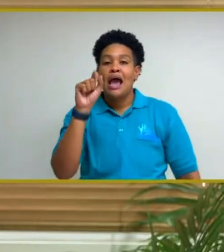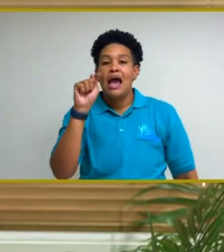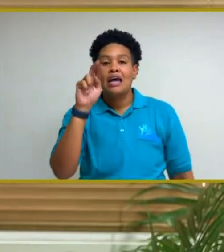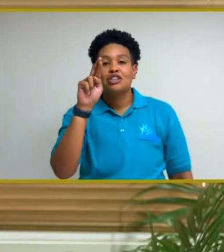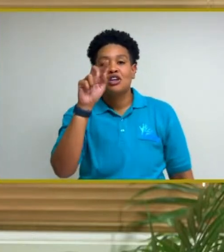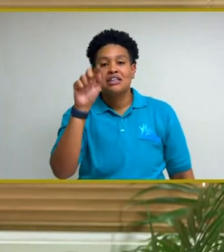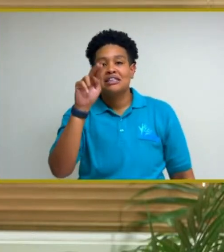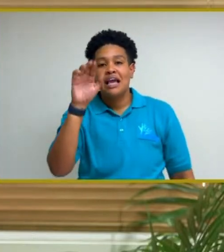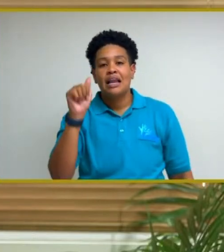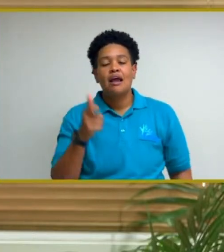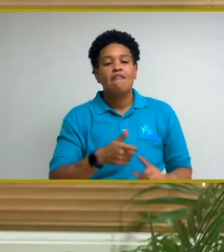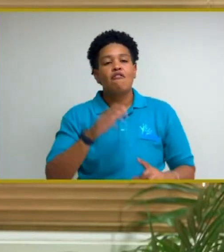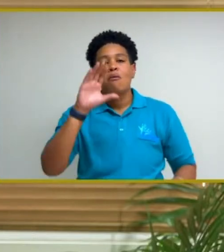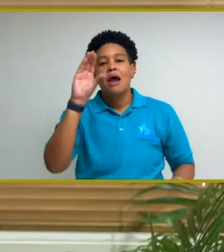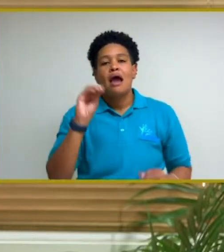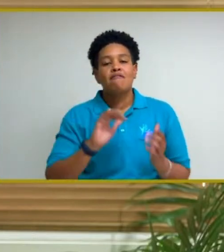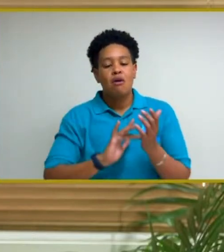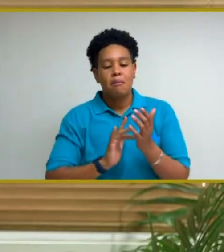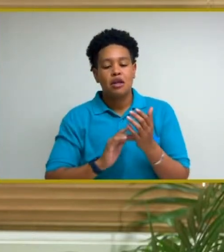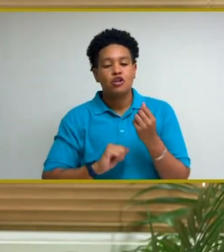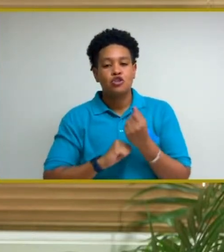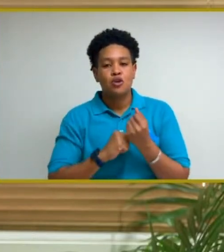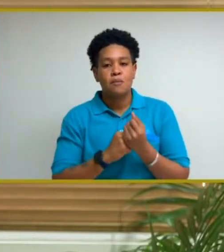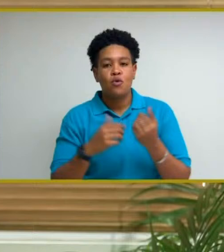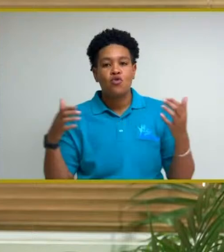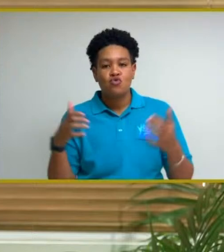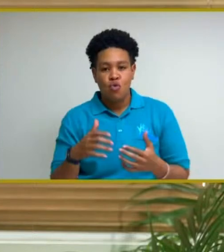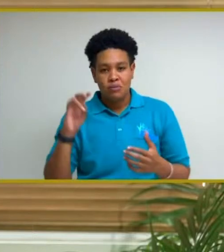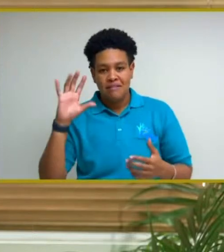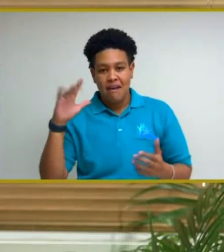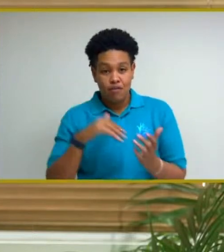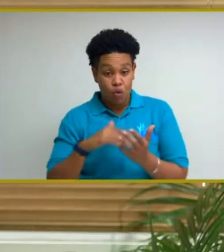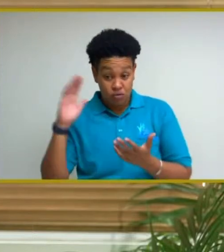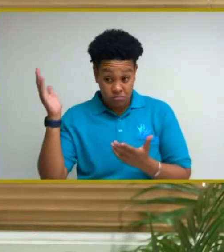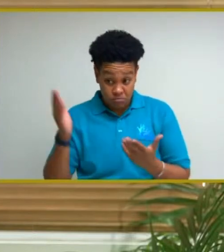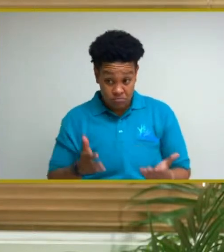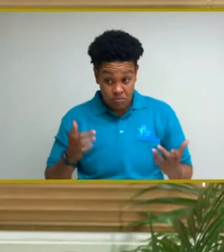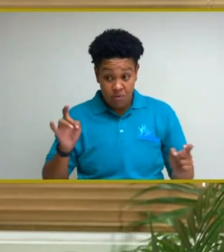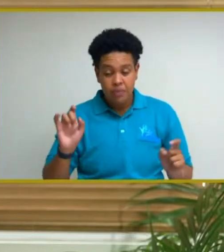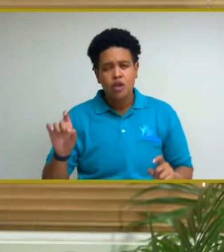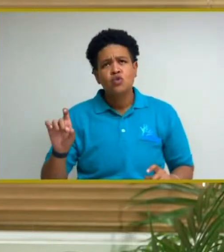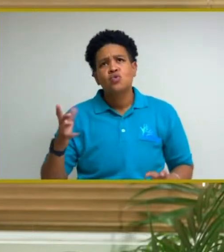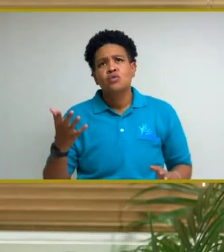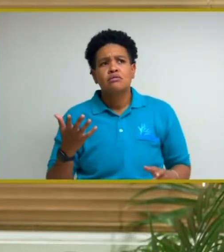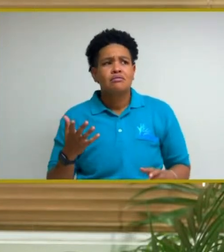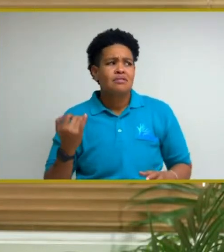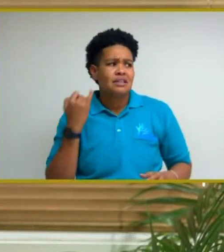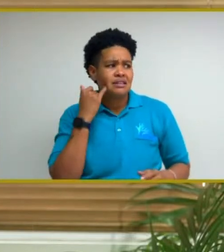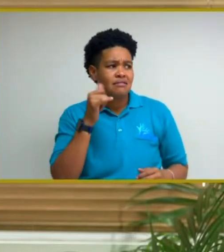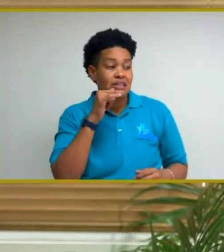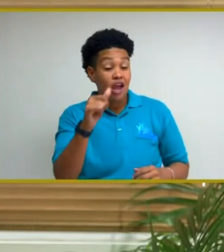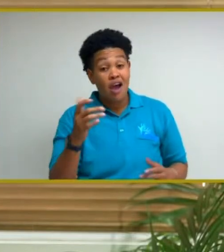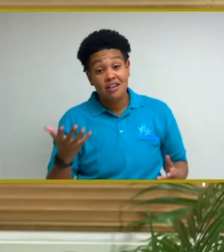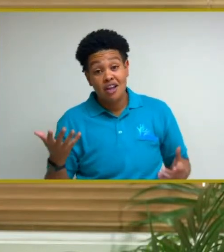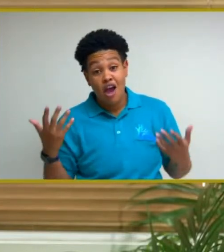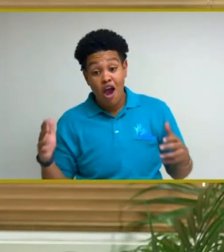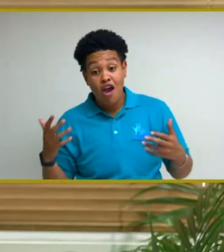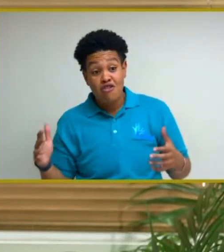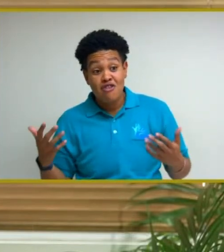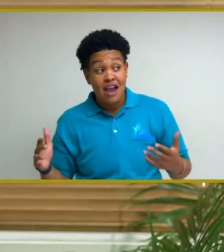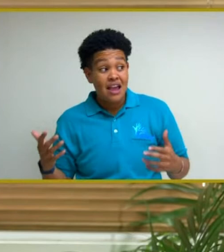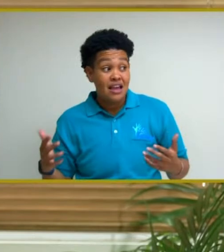African Medical Support Platform. And that should be, if not already,